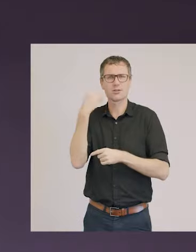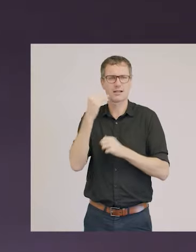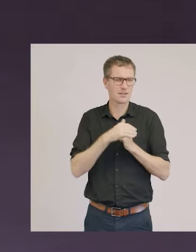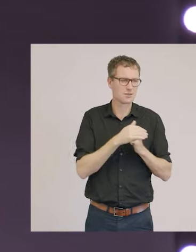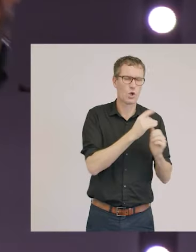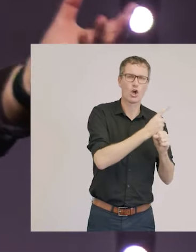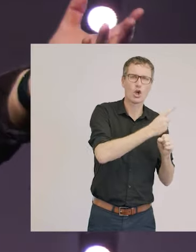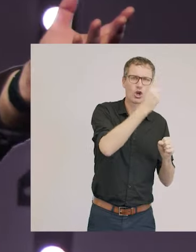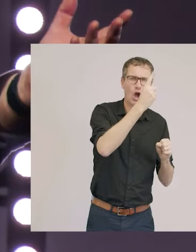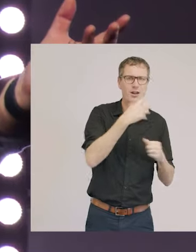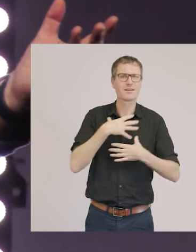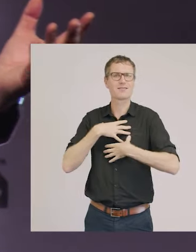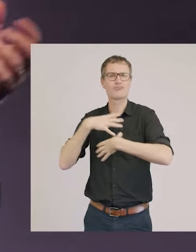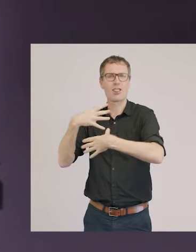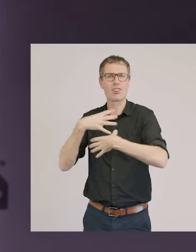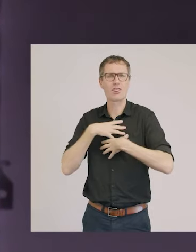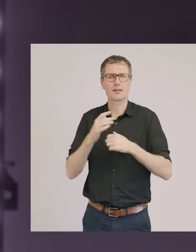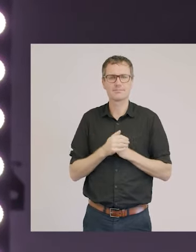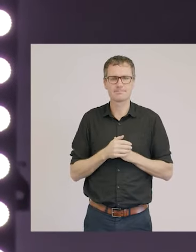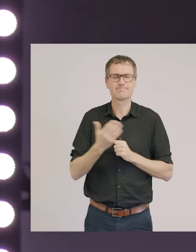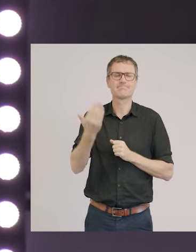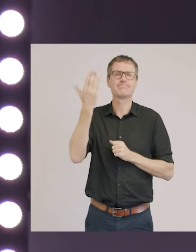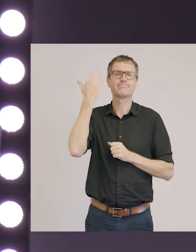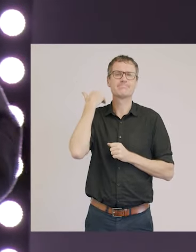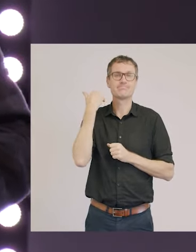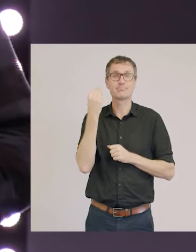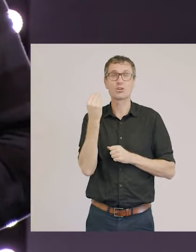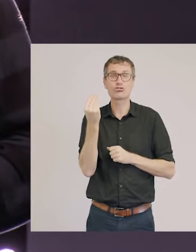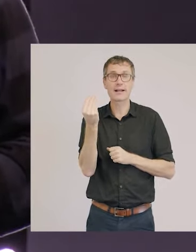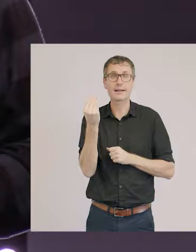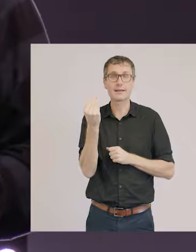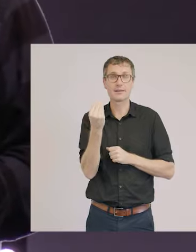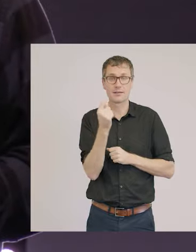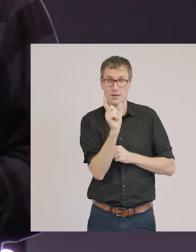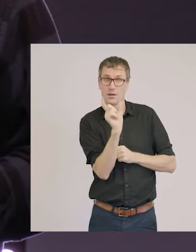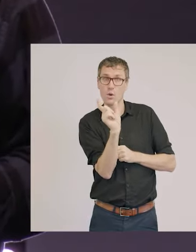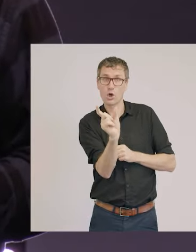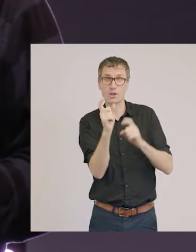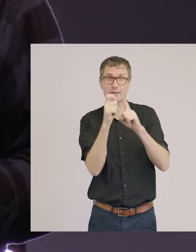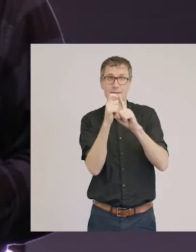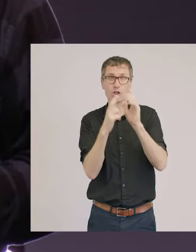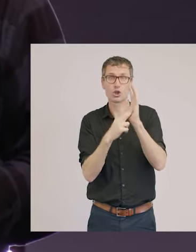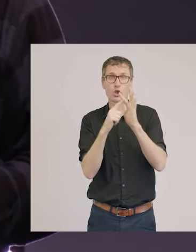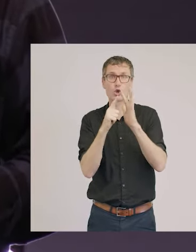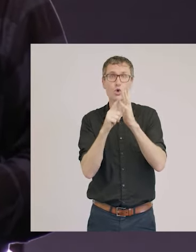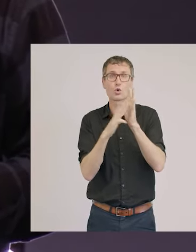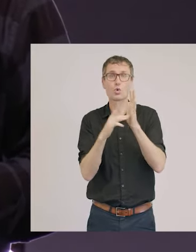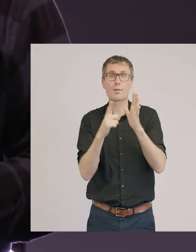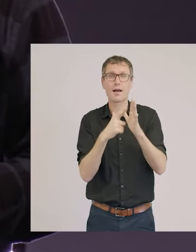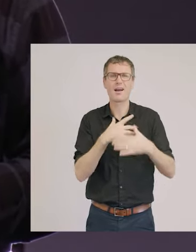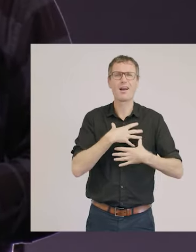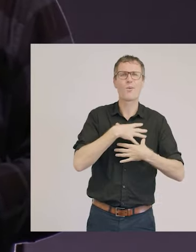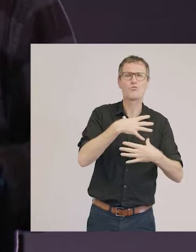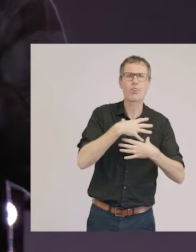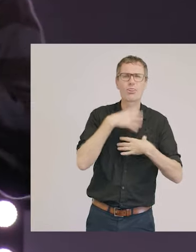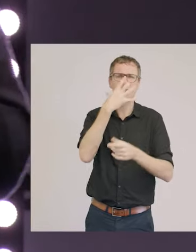in Hebrew and in Greek, the word for breath is the same word as spirit. In Greek, it's the word pneuma. So